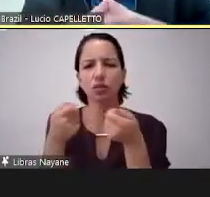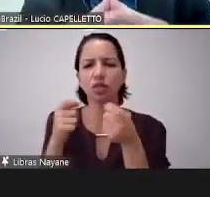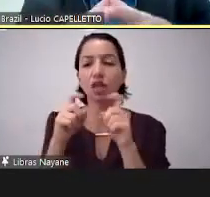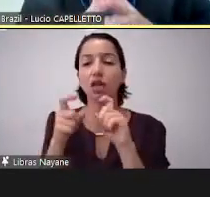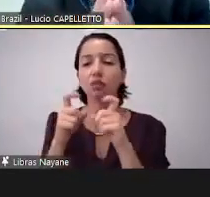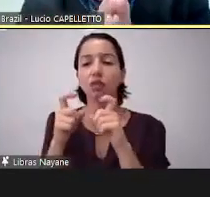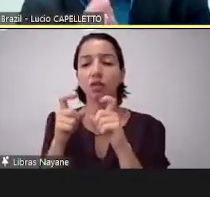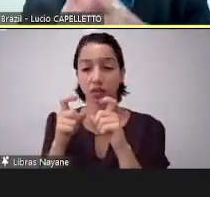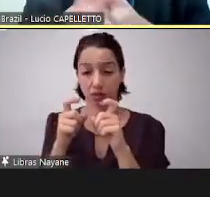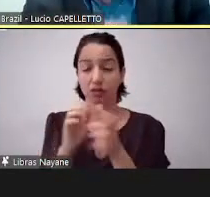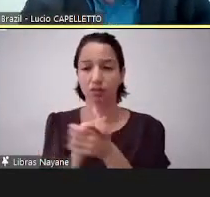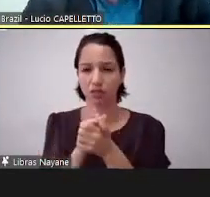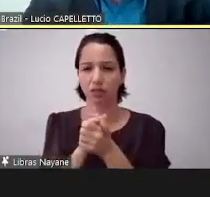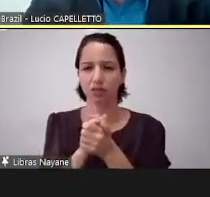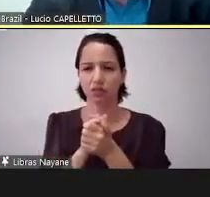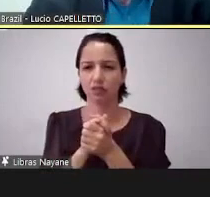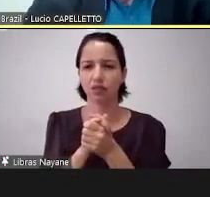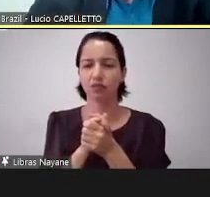pension